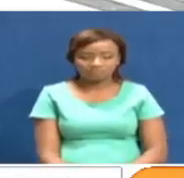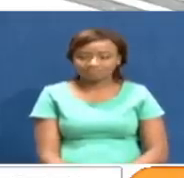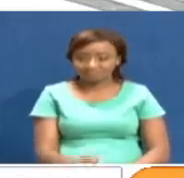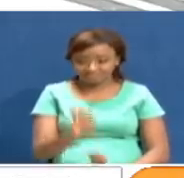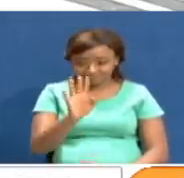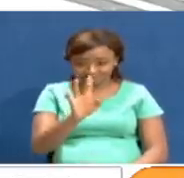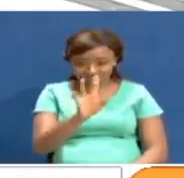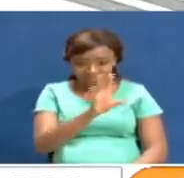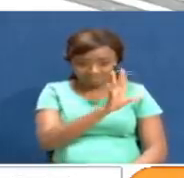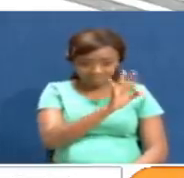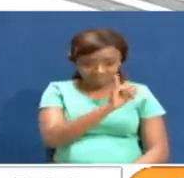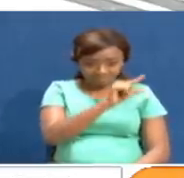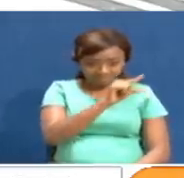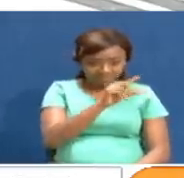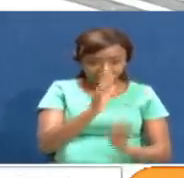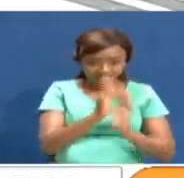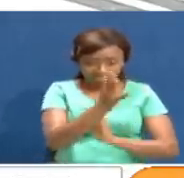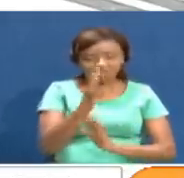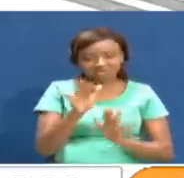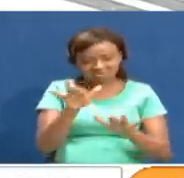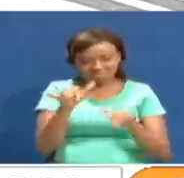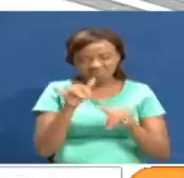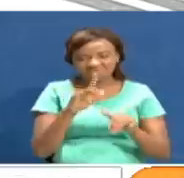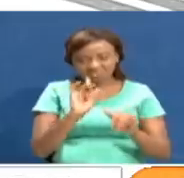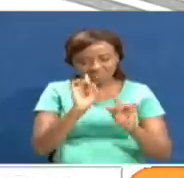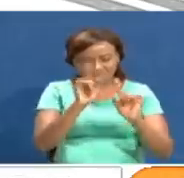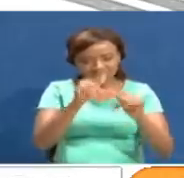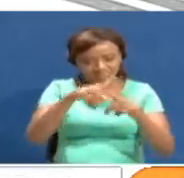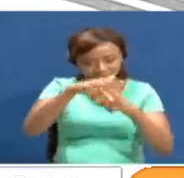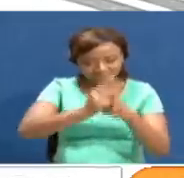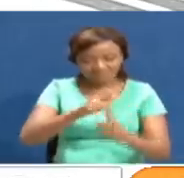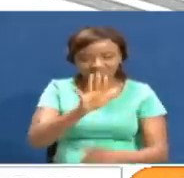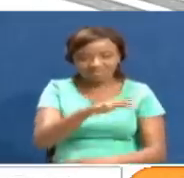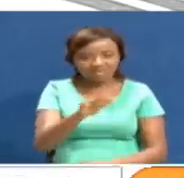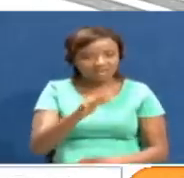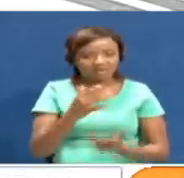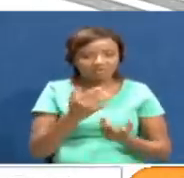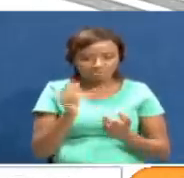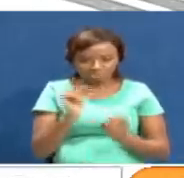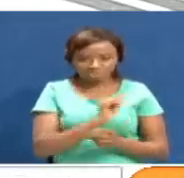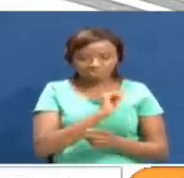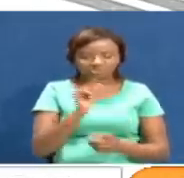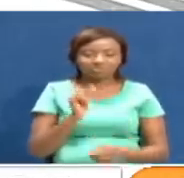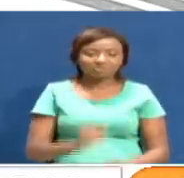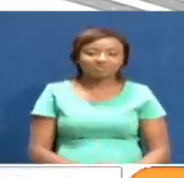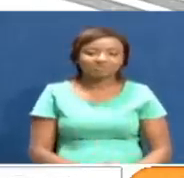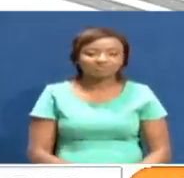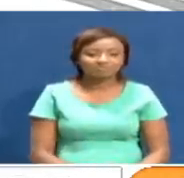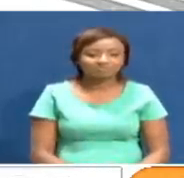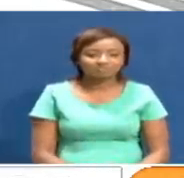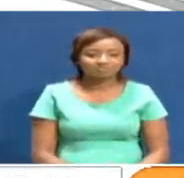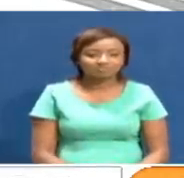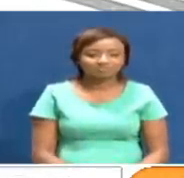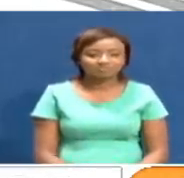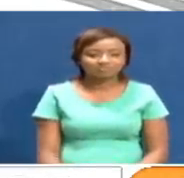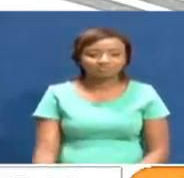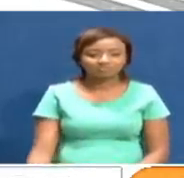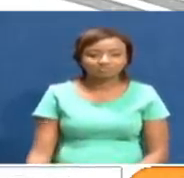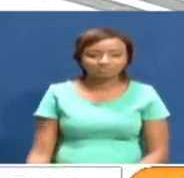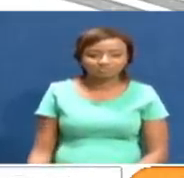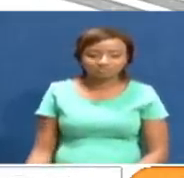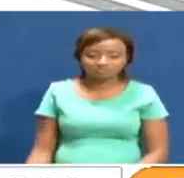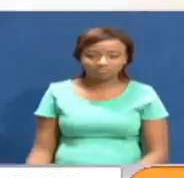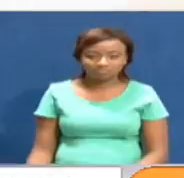far from Fig Tree, so let him wait. We'll be there to fix all those potholes. You hear that, Einstein? It doesn't take an Einstein